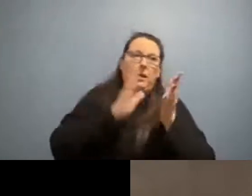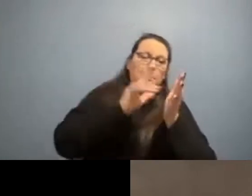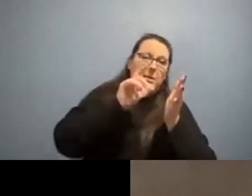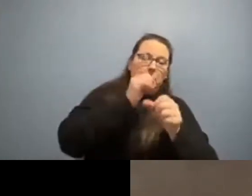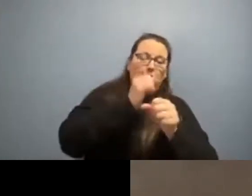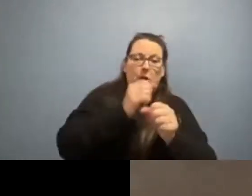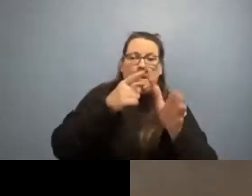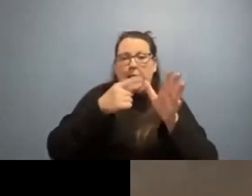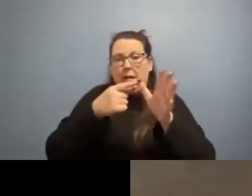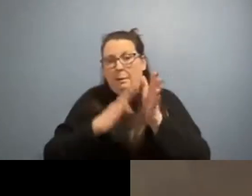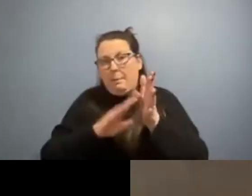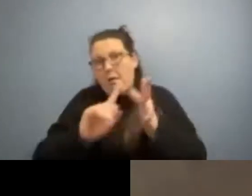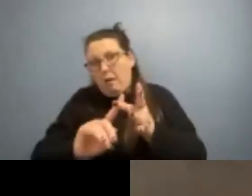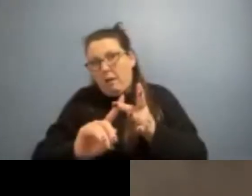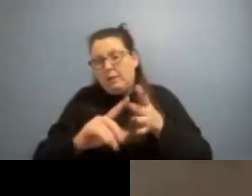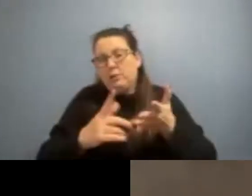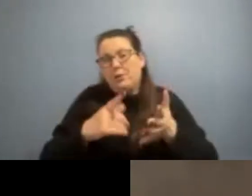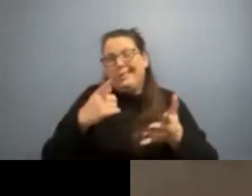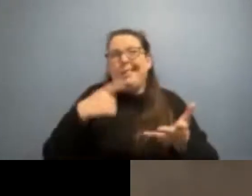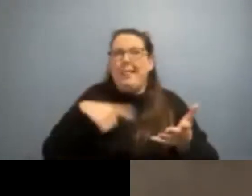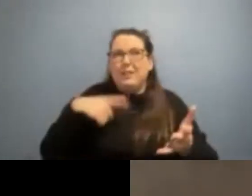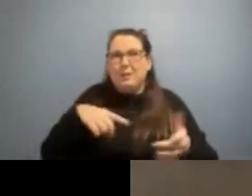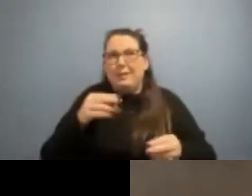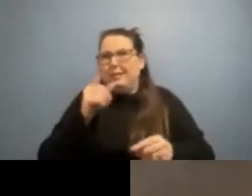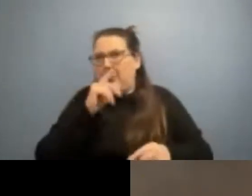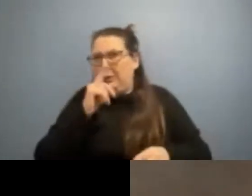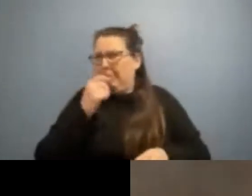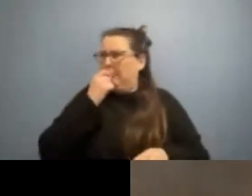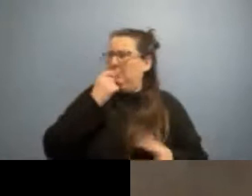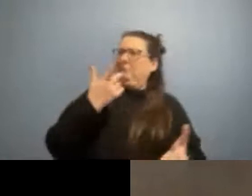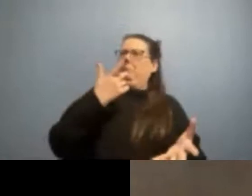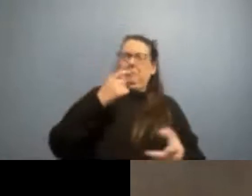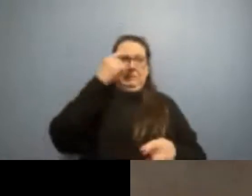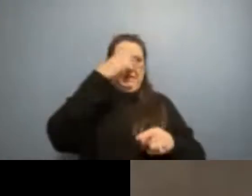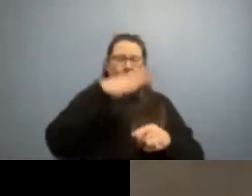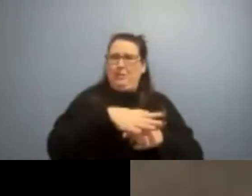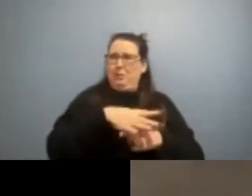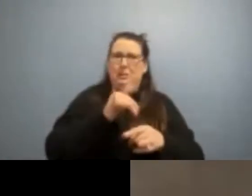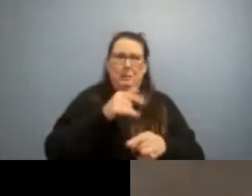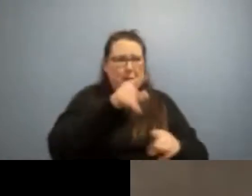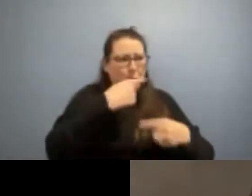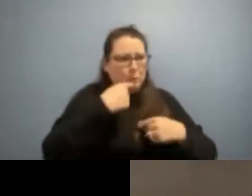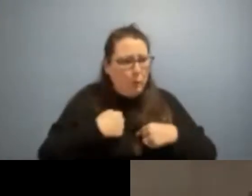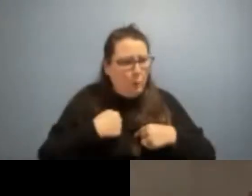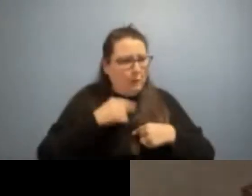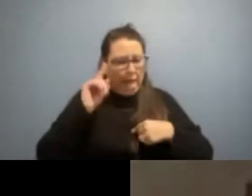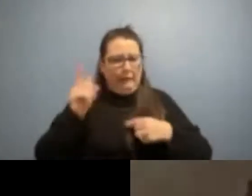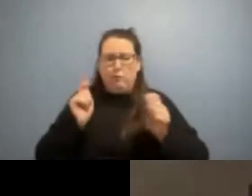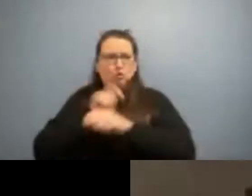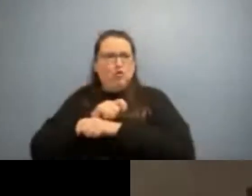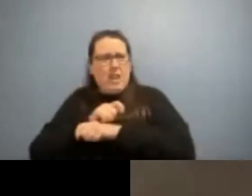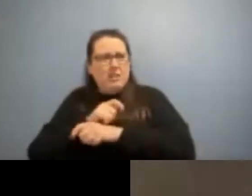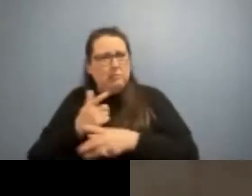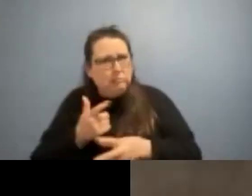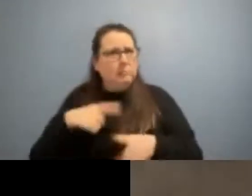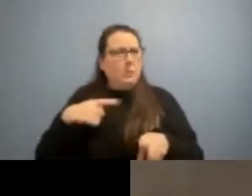so that might be one of the causes of a degree of confusion about why it is that initial advice might have been one thing, but then it changed to something else. It's